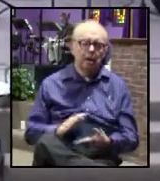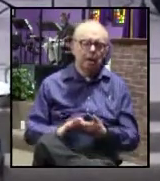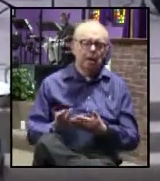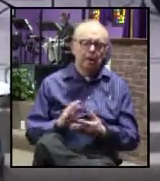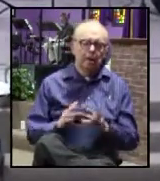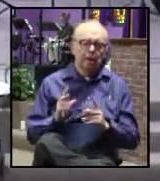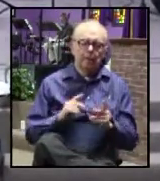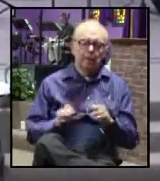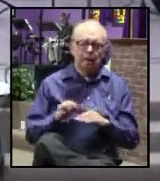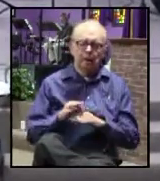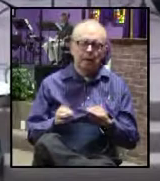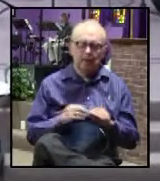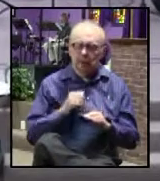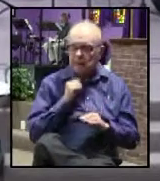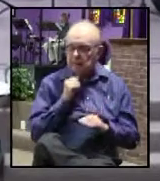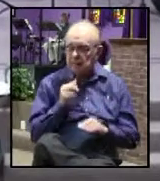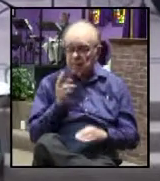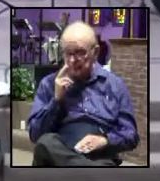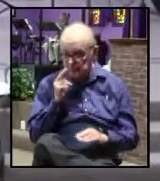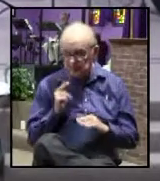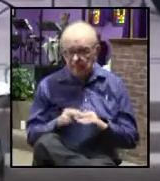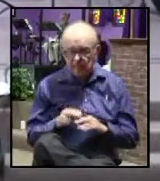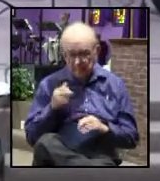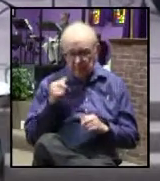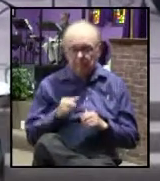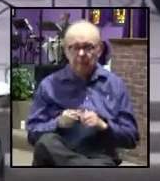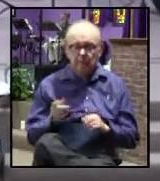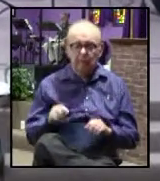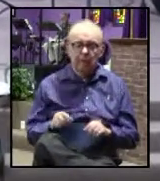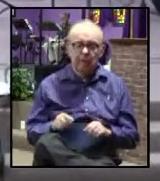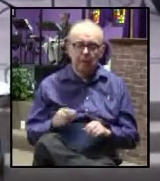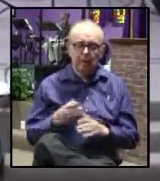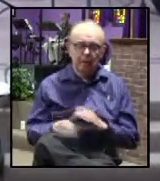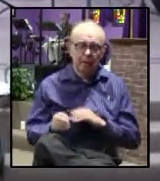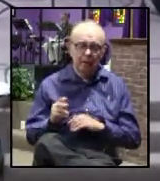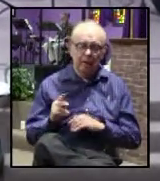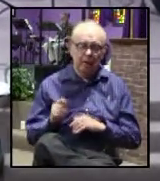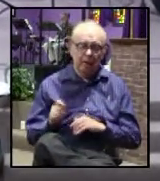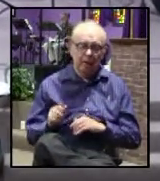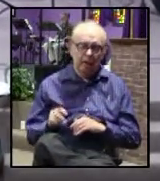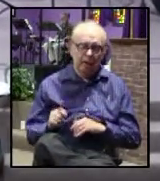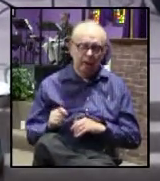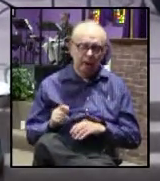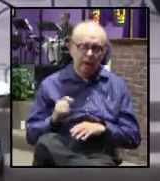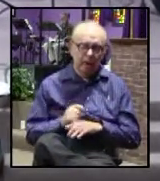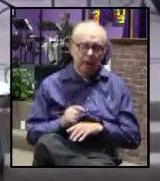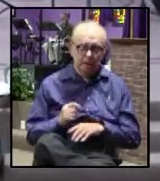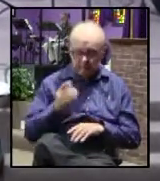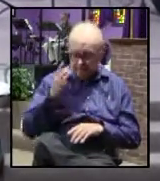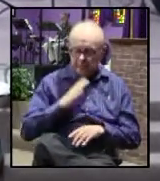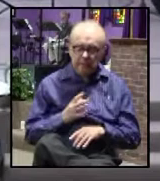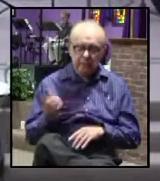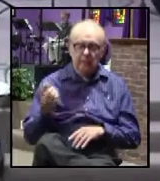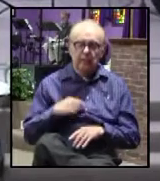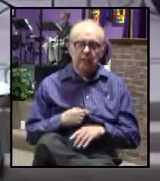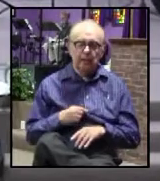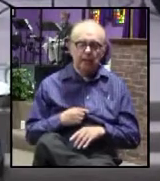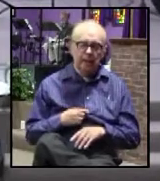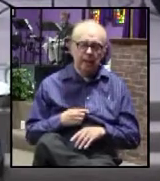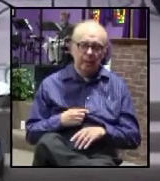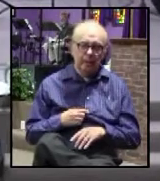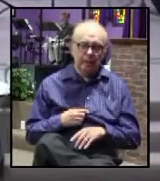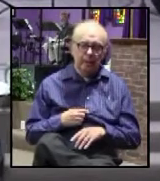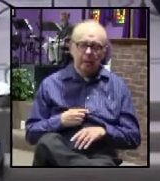Cleaning people's feet is not fun. I remember when I was an outpatient therapist and I had this gentleman that would come in and I had to do, he had